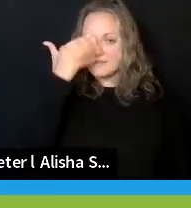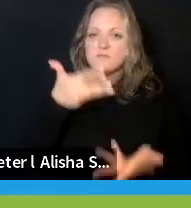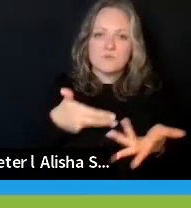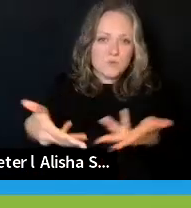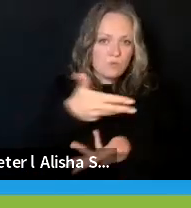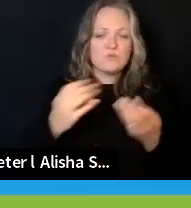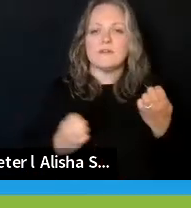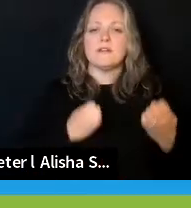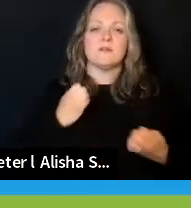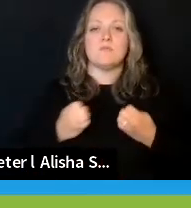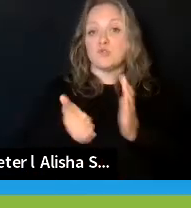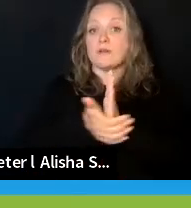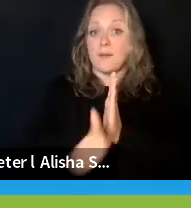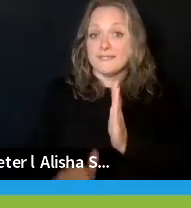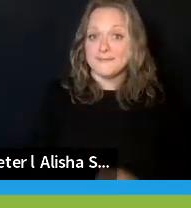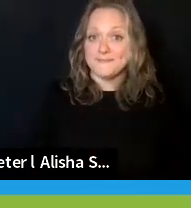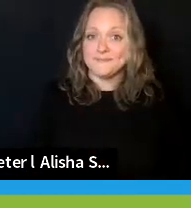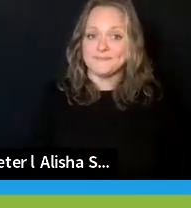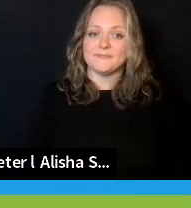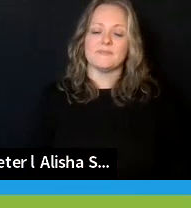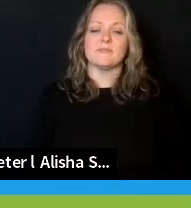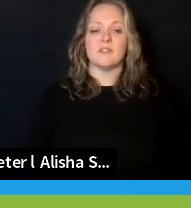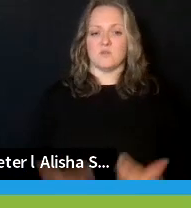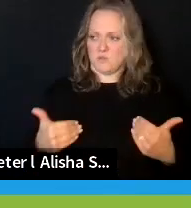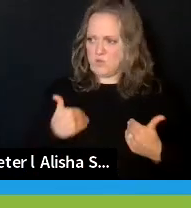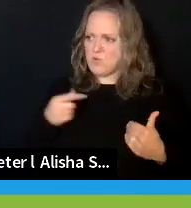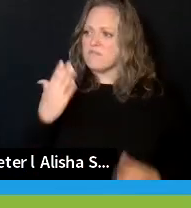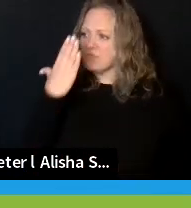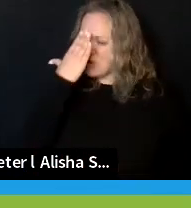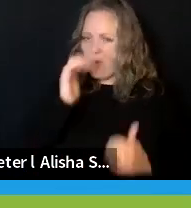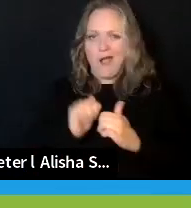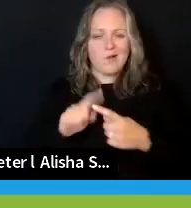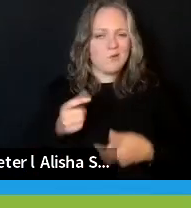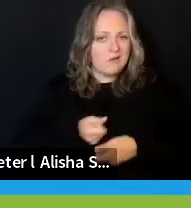competency. So youth know how to communicate their thoughts and feelings effectively.